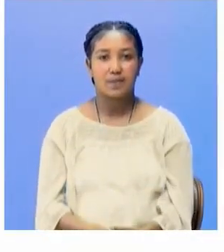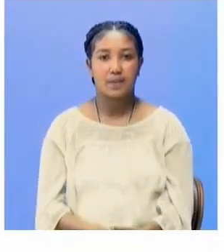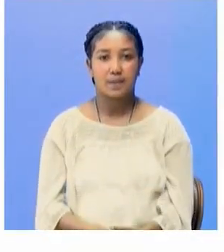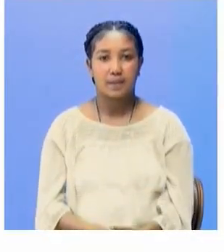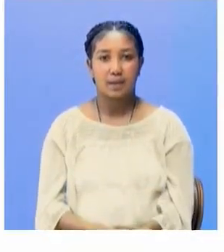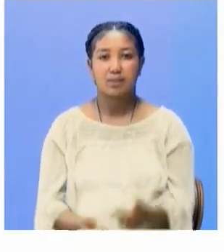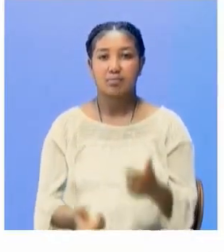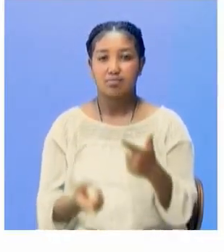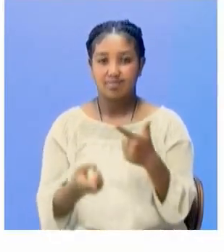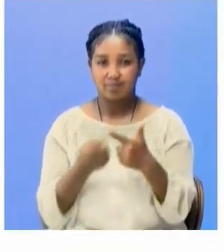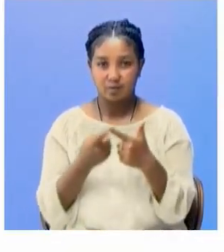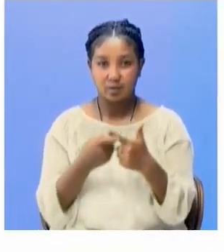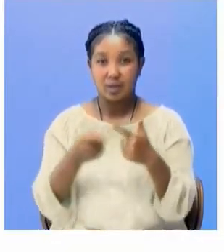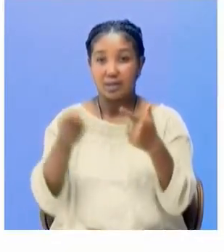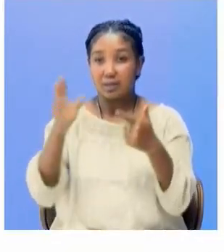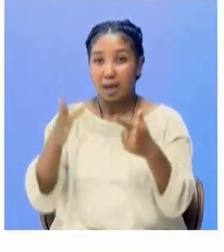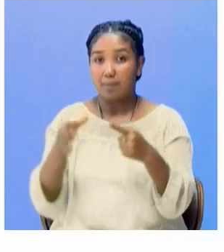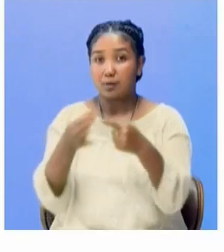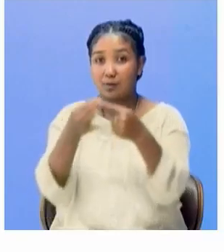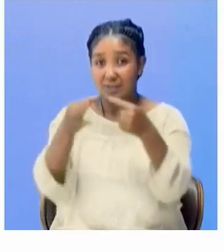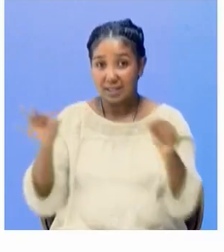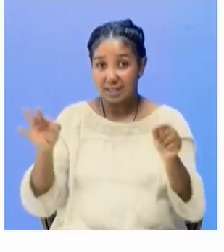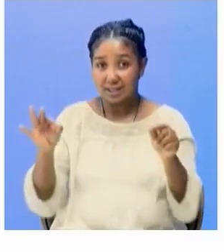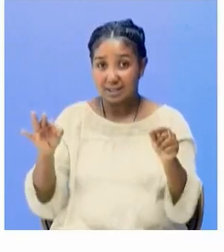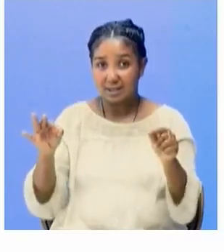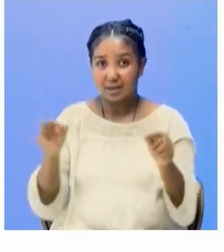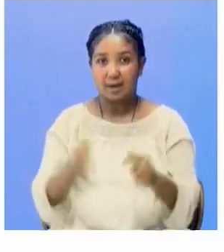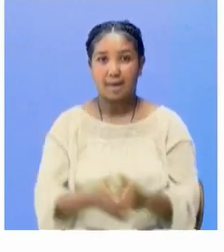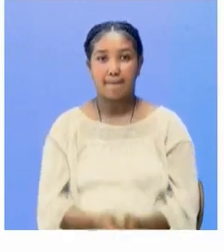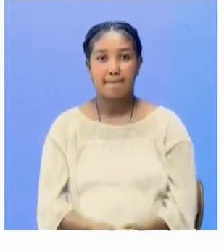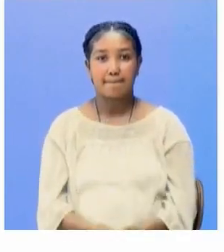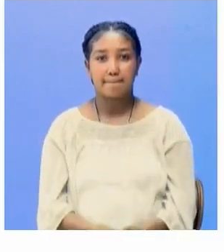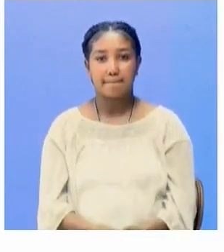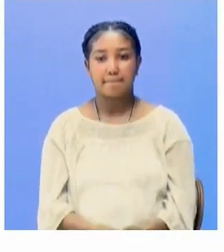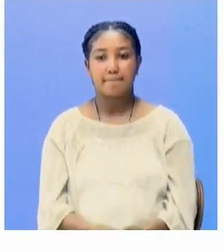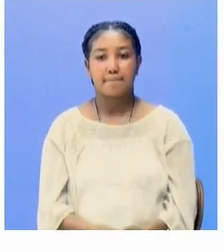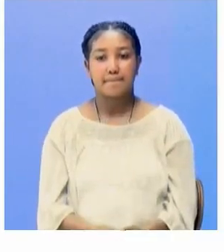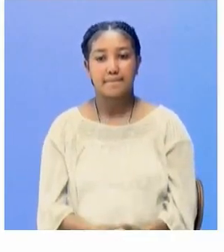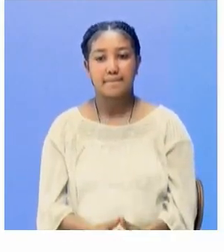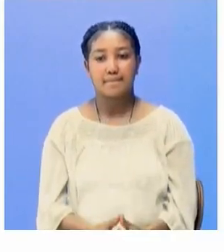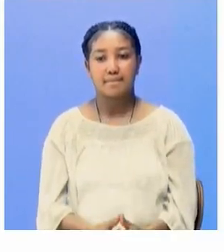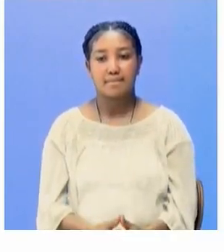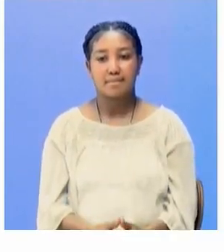the second kind of sentence, this one is imperative sentence.